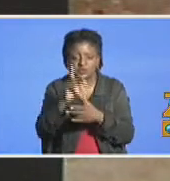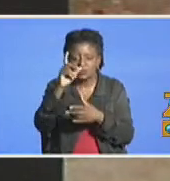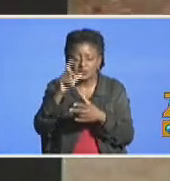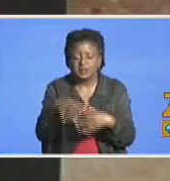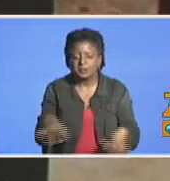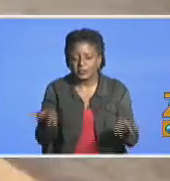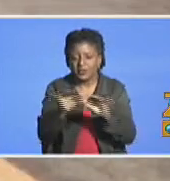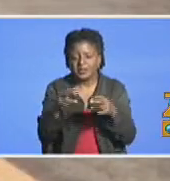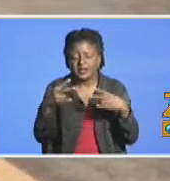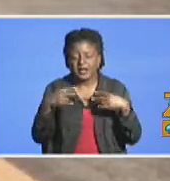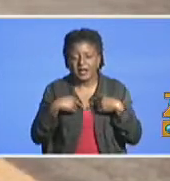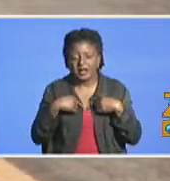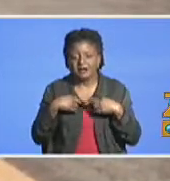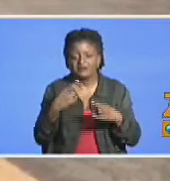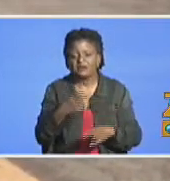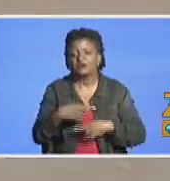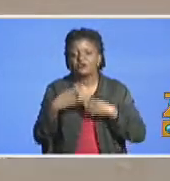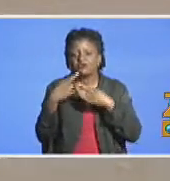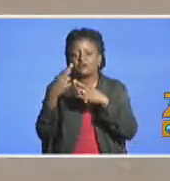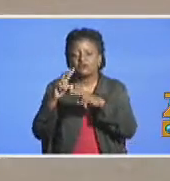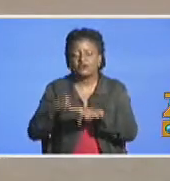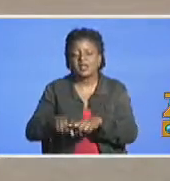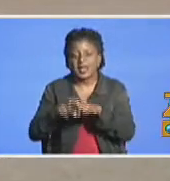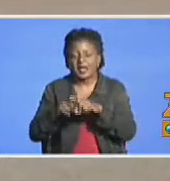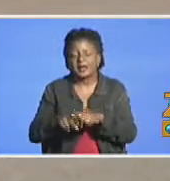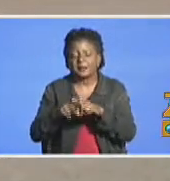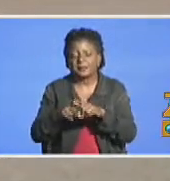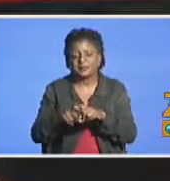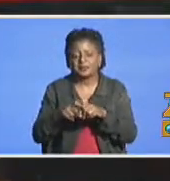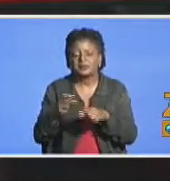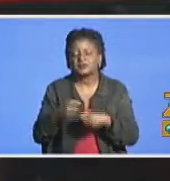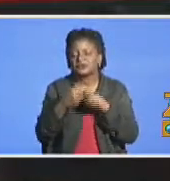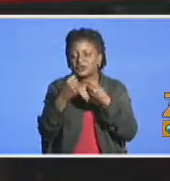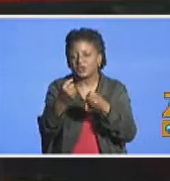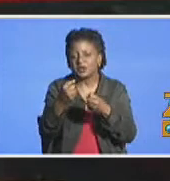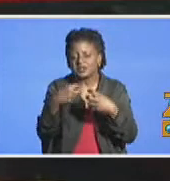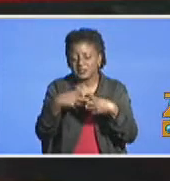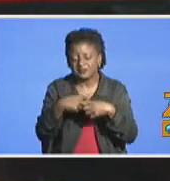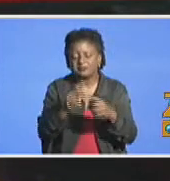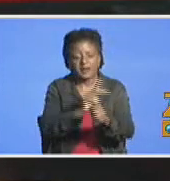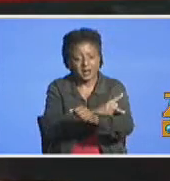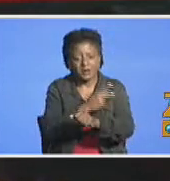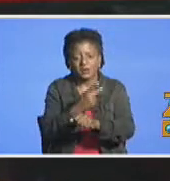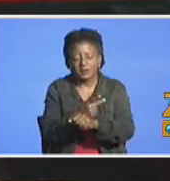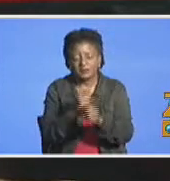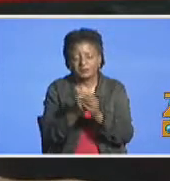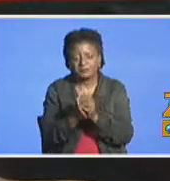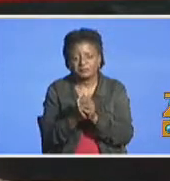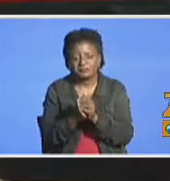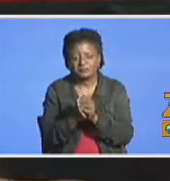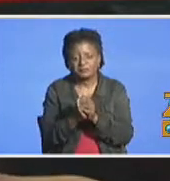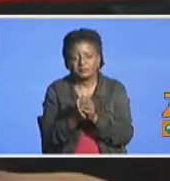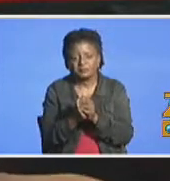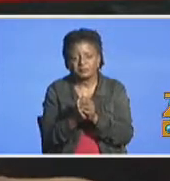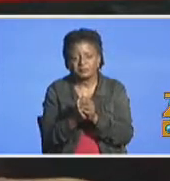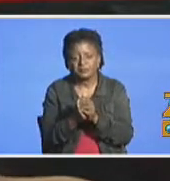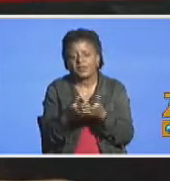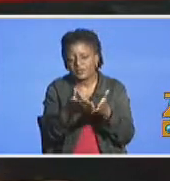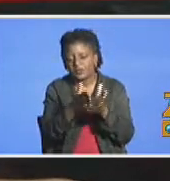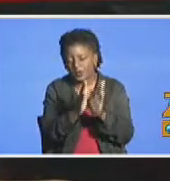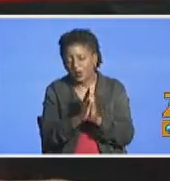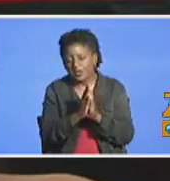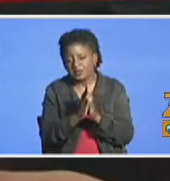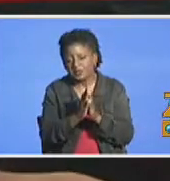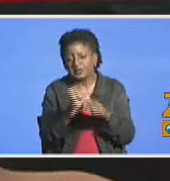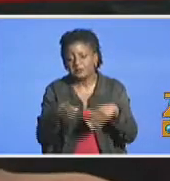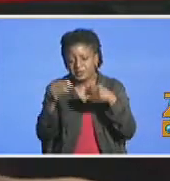the challenges, both companies say they are prepared for the busy season. The order has been placed, I guess, in January, February of